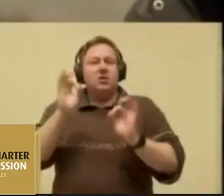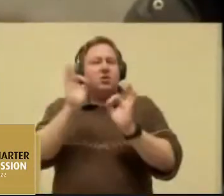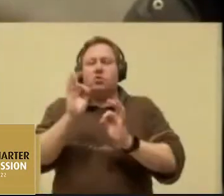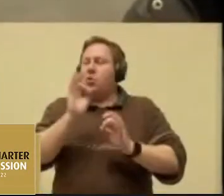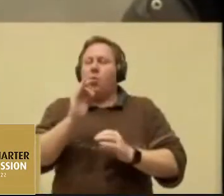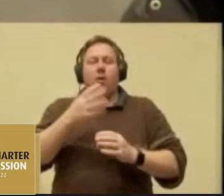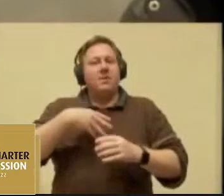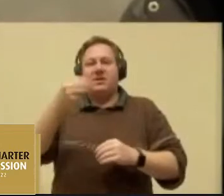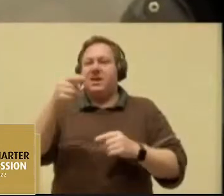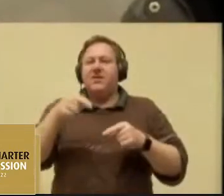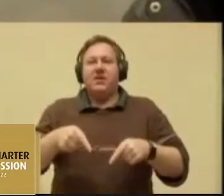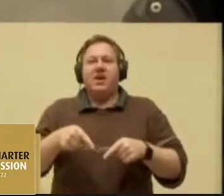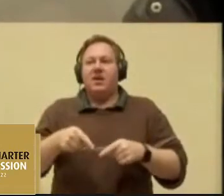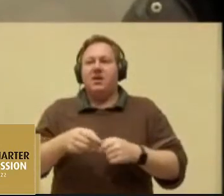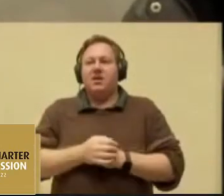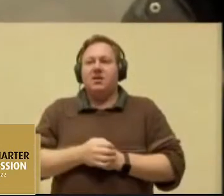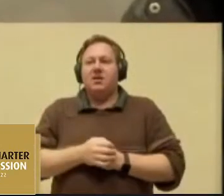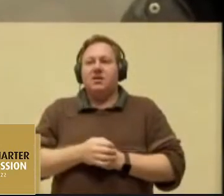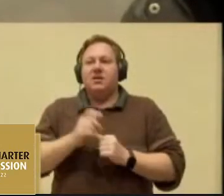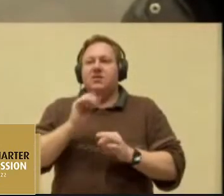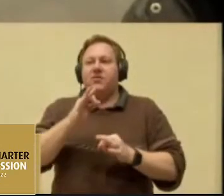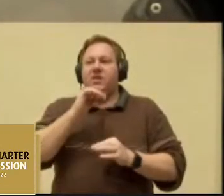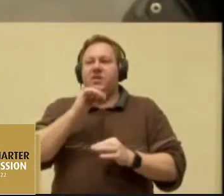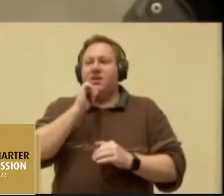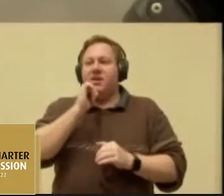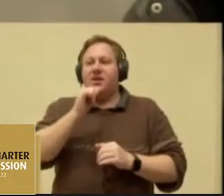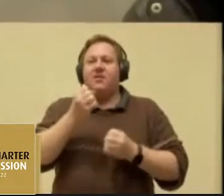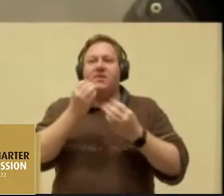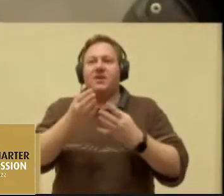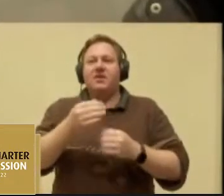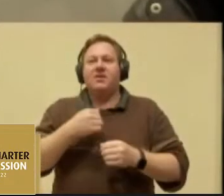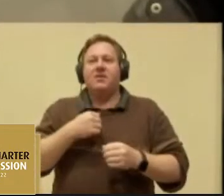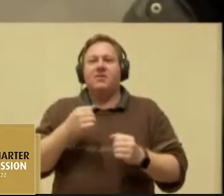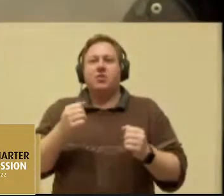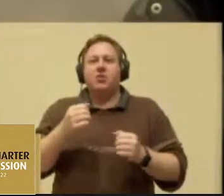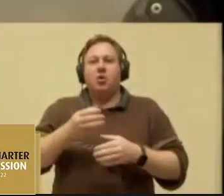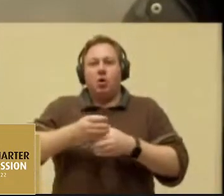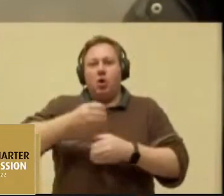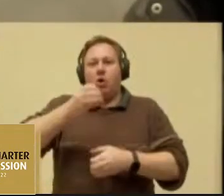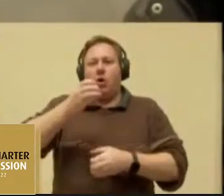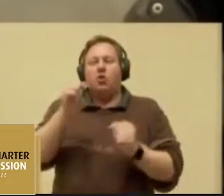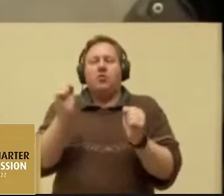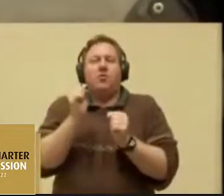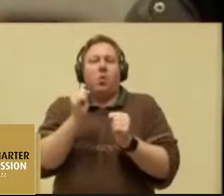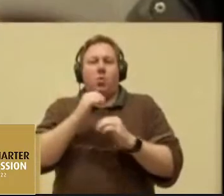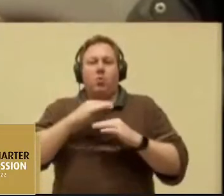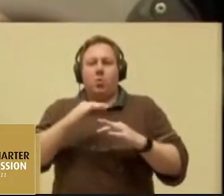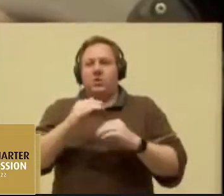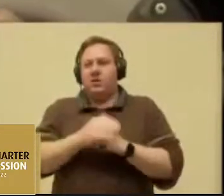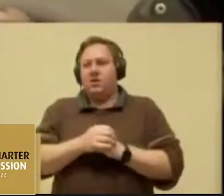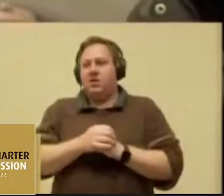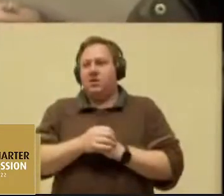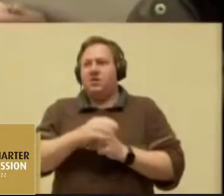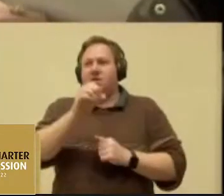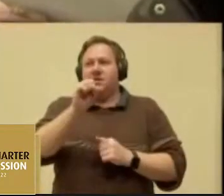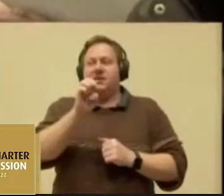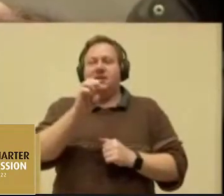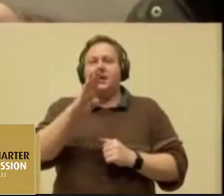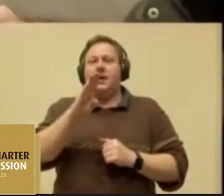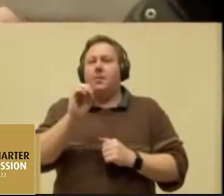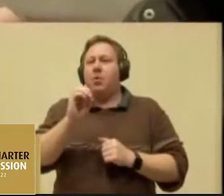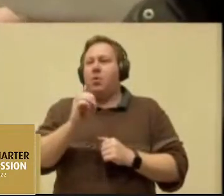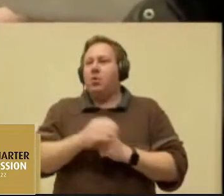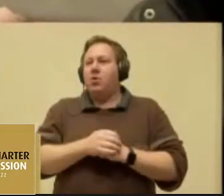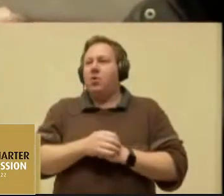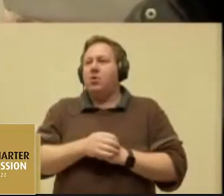here if they haven't even give you a glass of cold water i think cebu want to